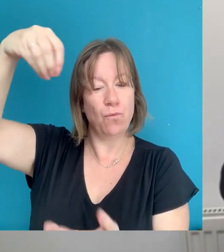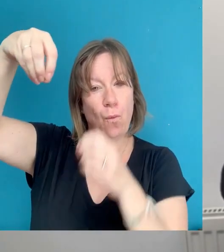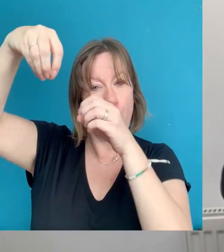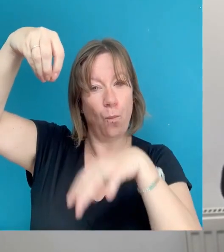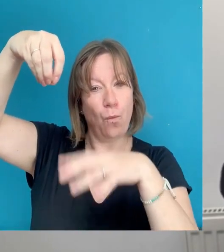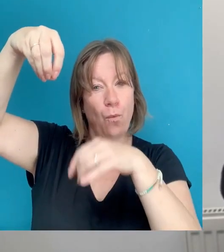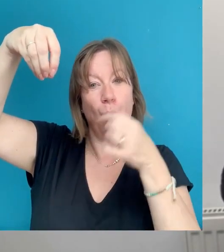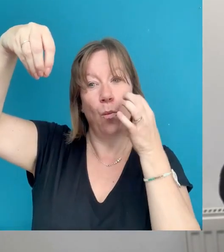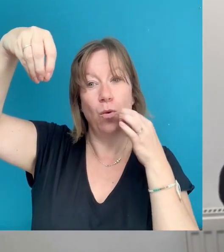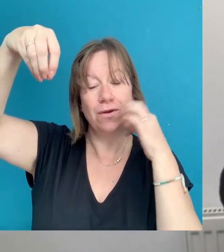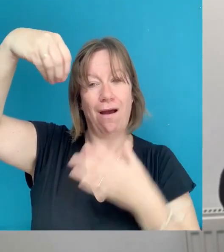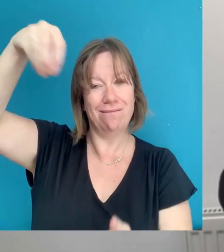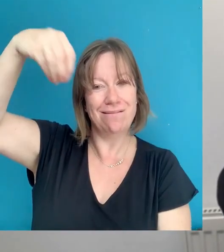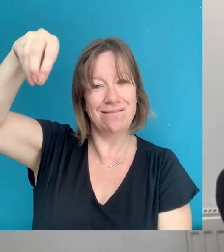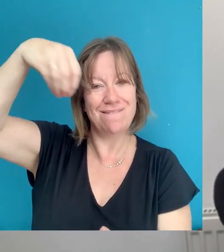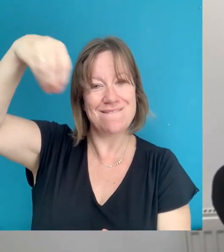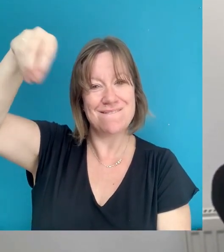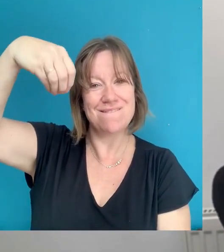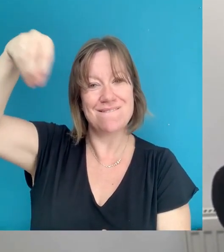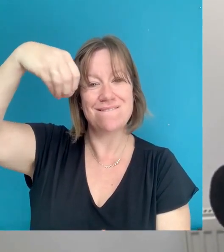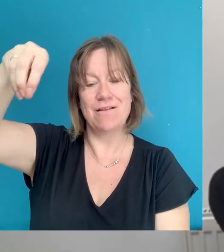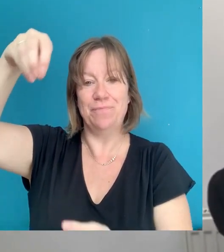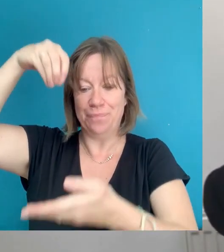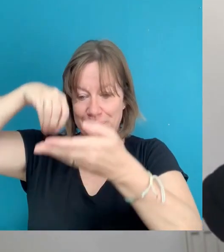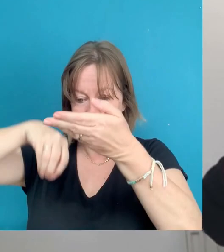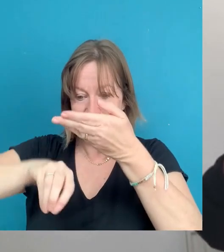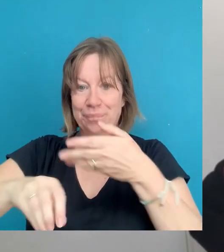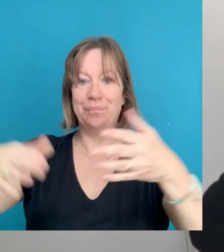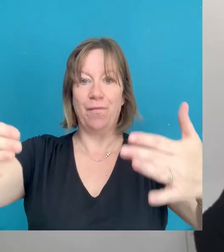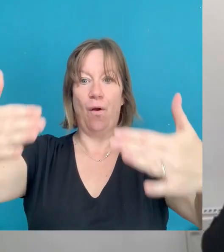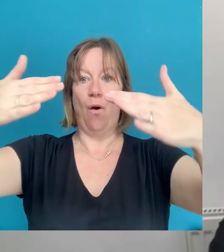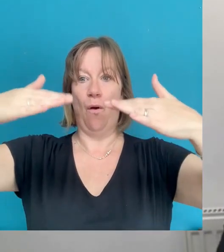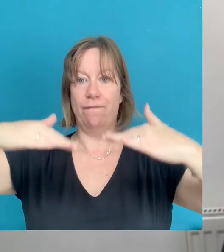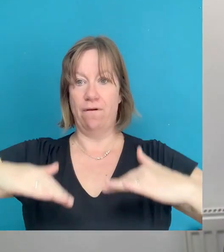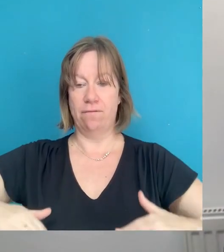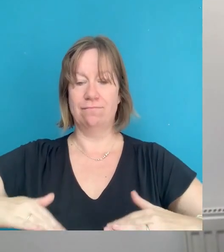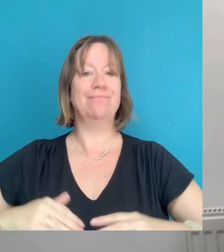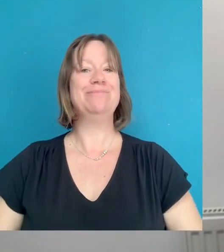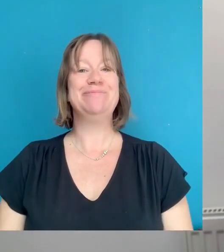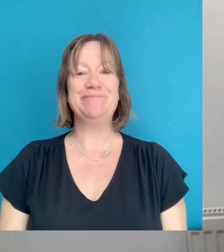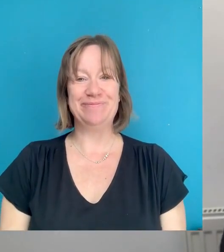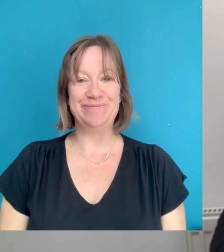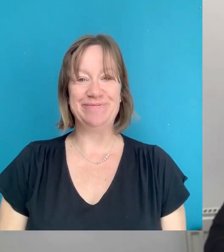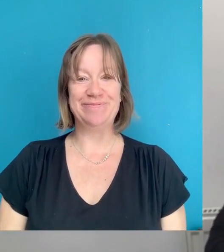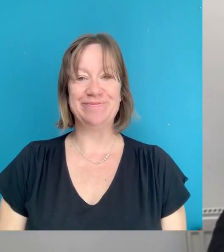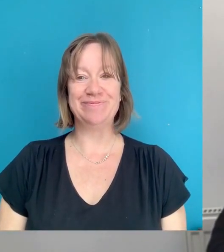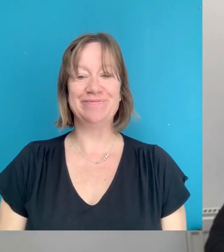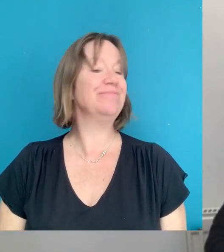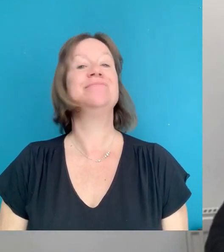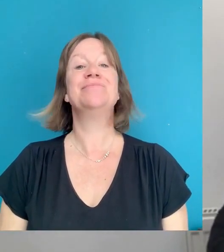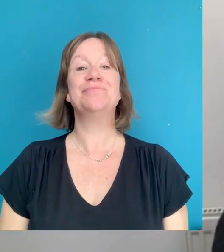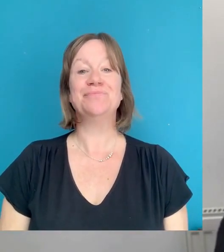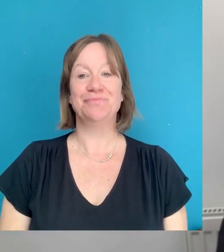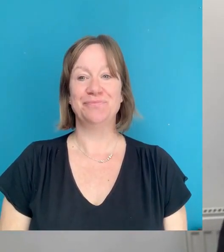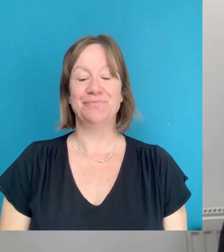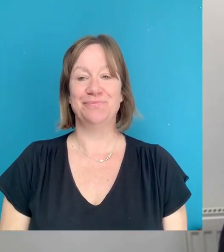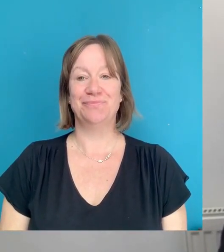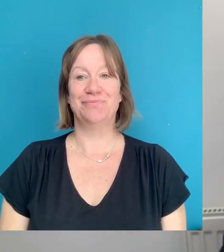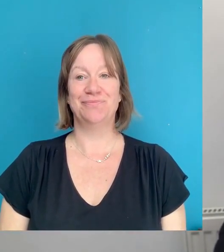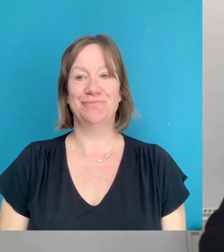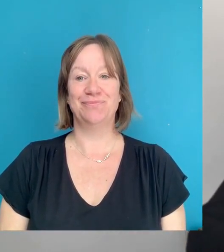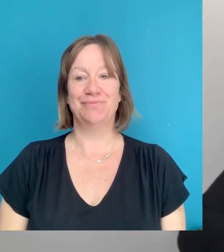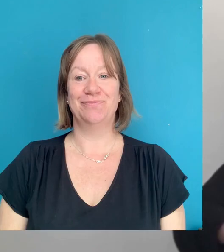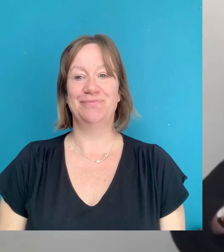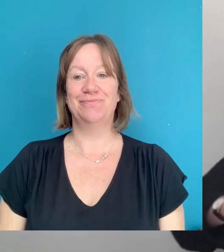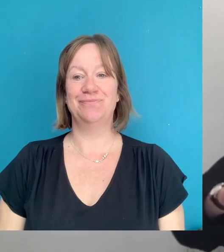I'm just picking it up by the corner again, getting rid of all the excess water, putting it inside my